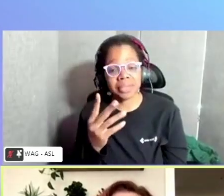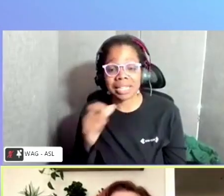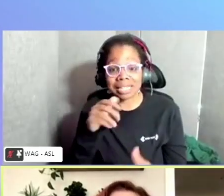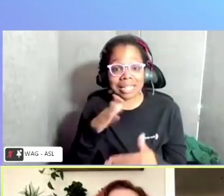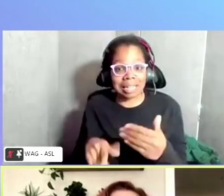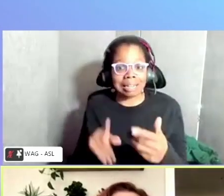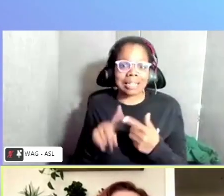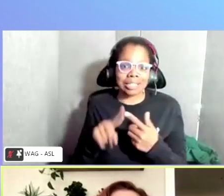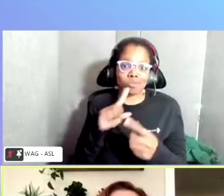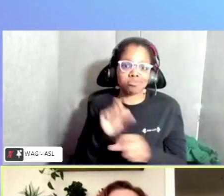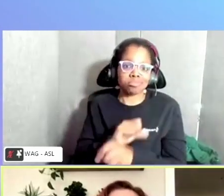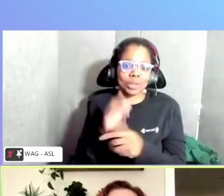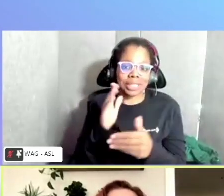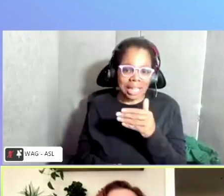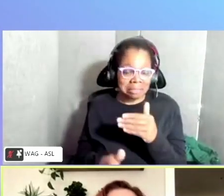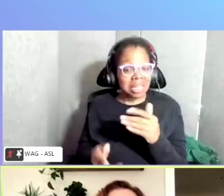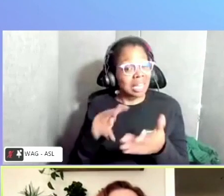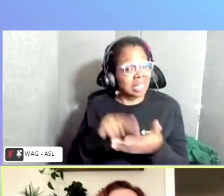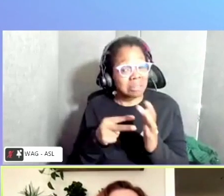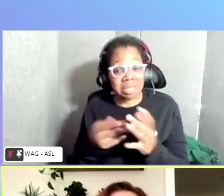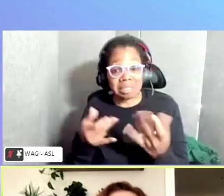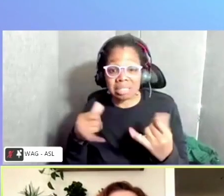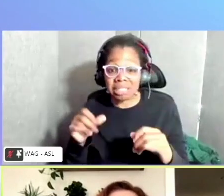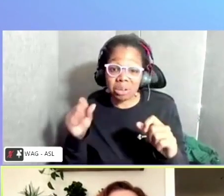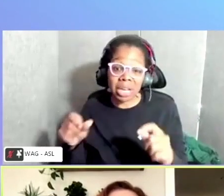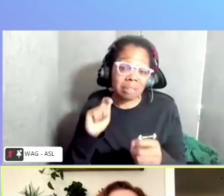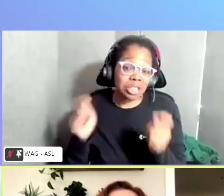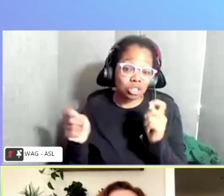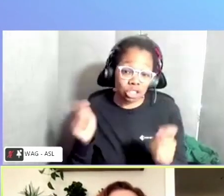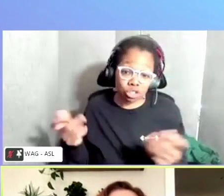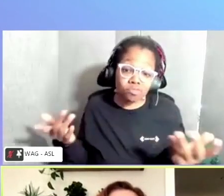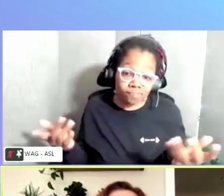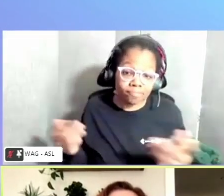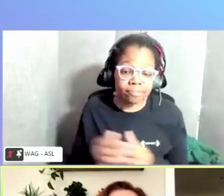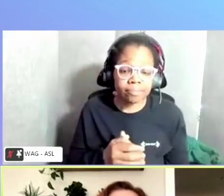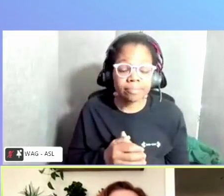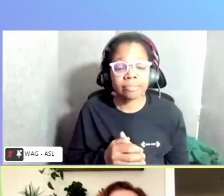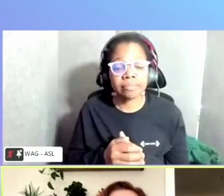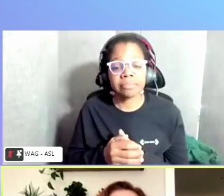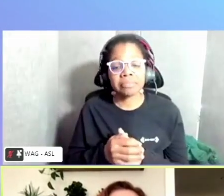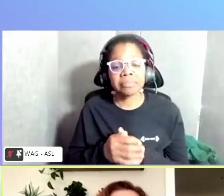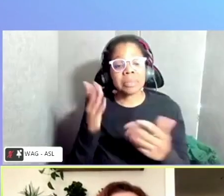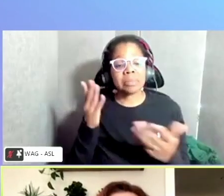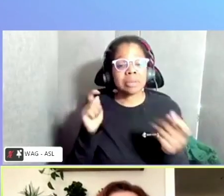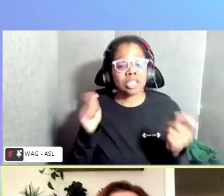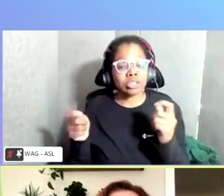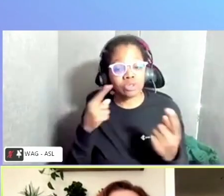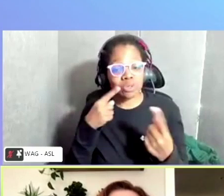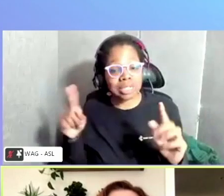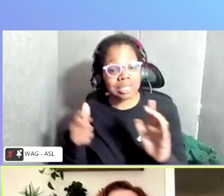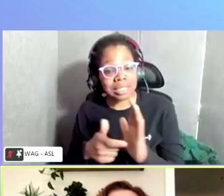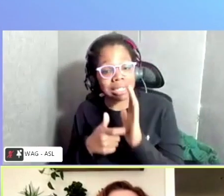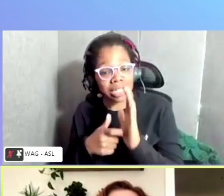it's done, which means it's possible there still could be some changes. There could be changes to success